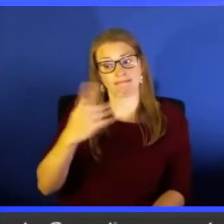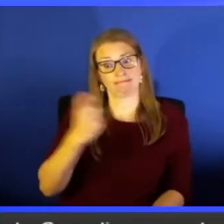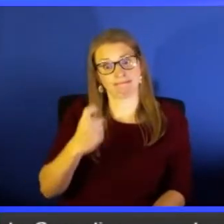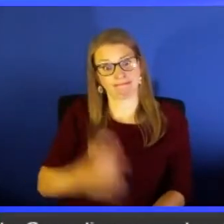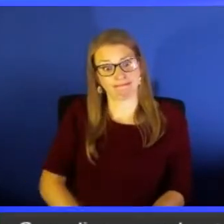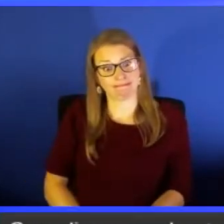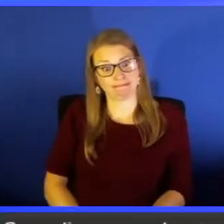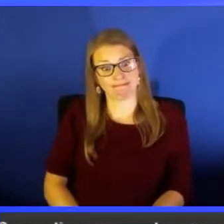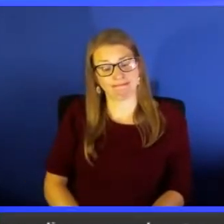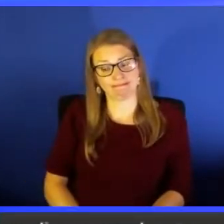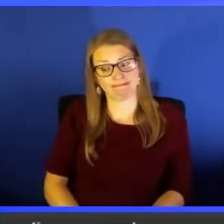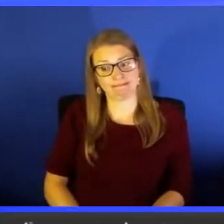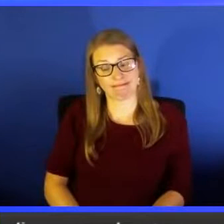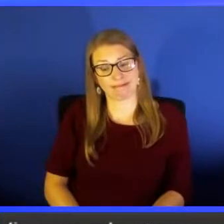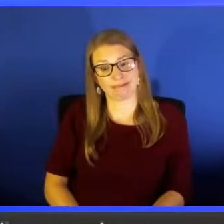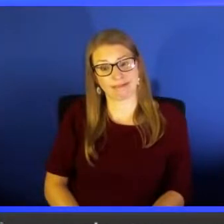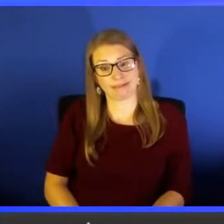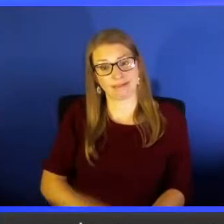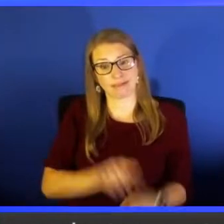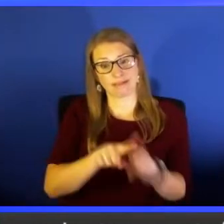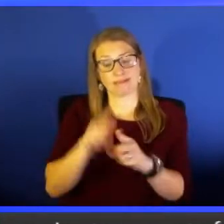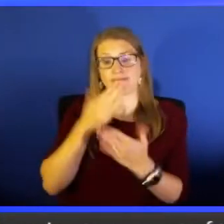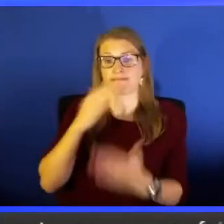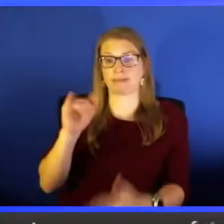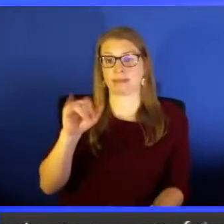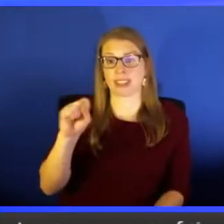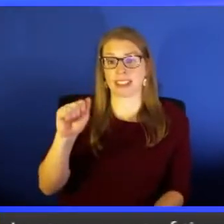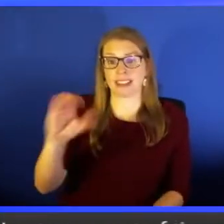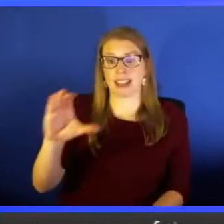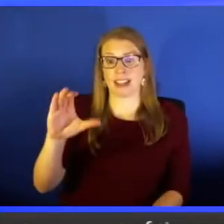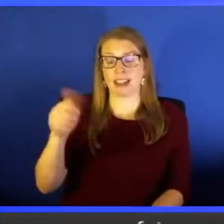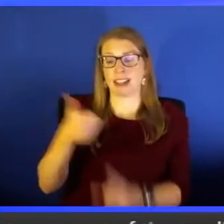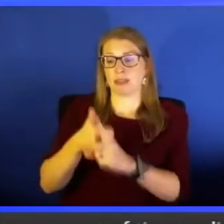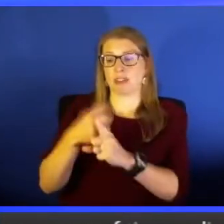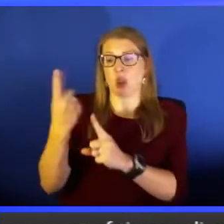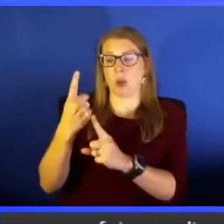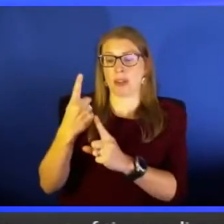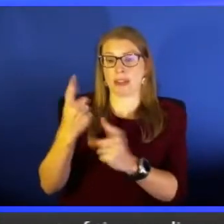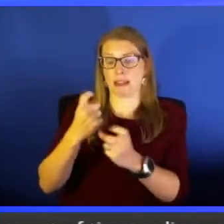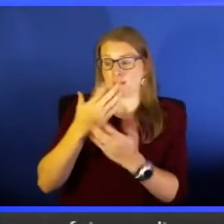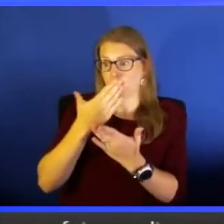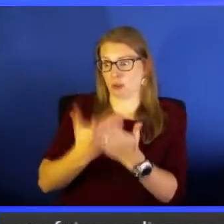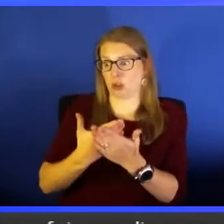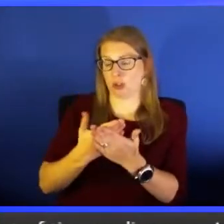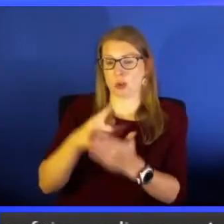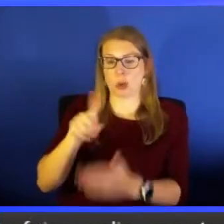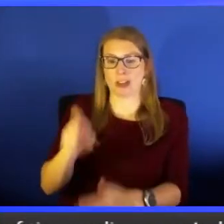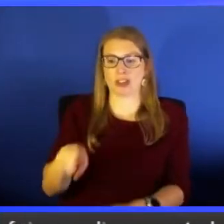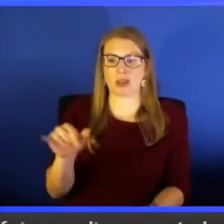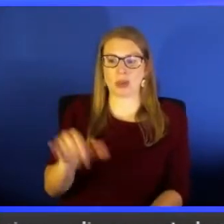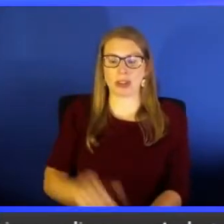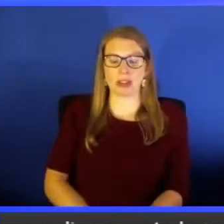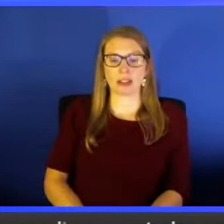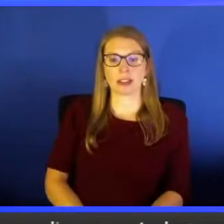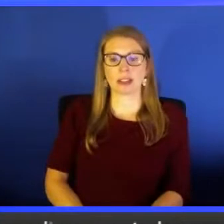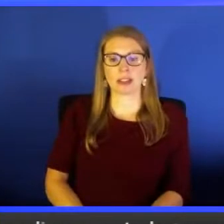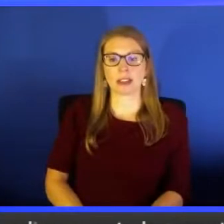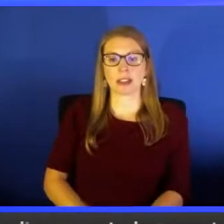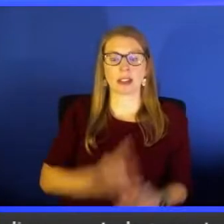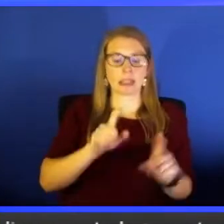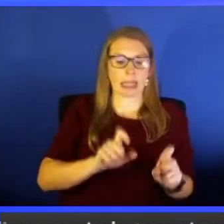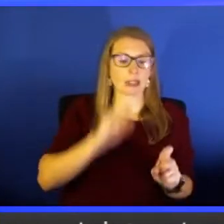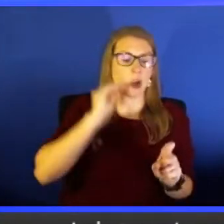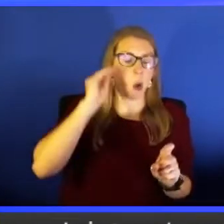And again, I would also like to thank Isaac. He always asks those insightful questions too as well. So testing at home, there was a